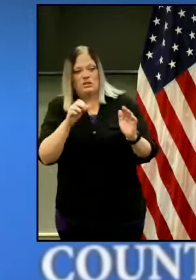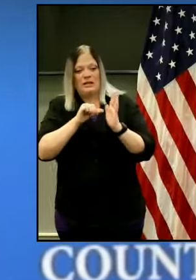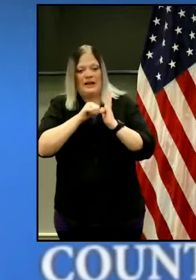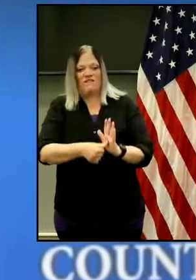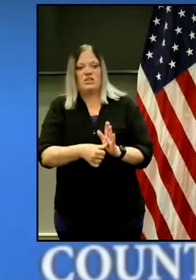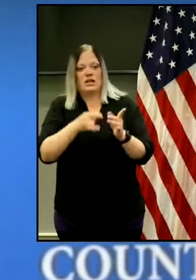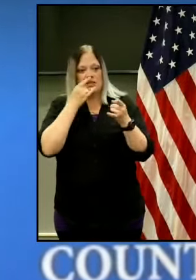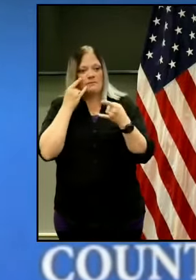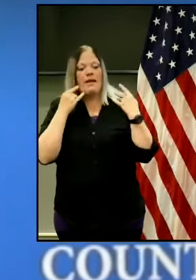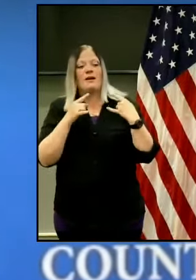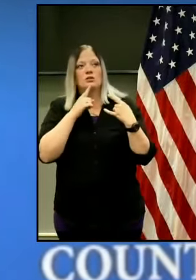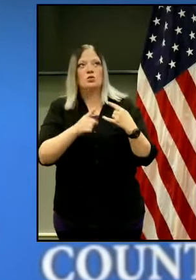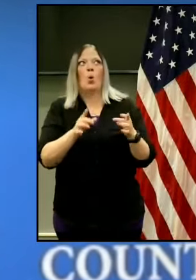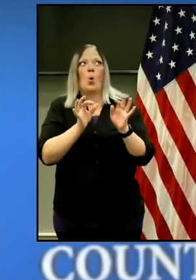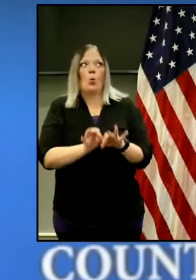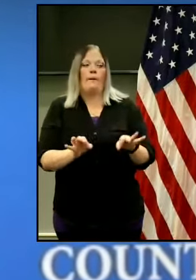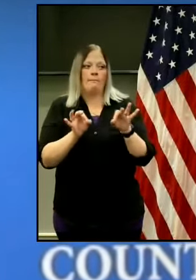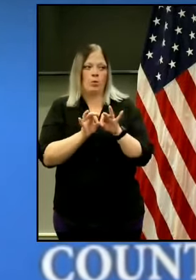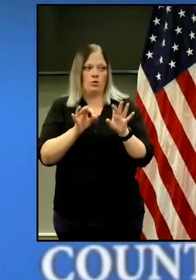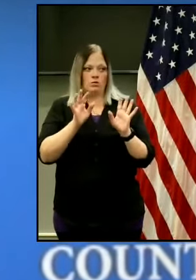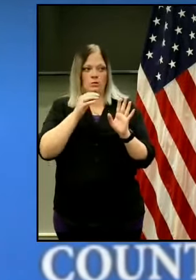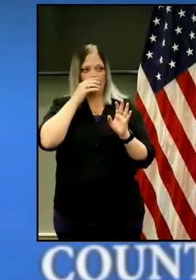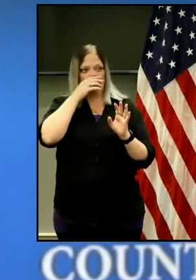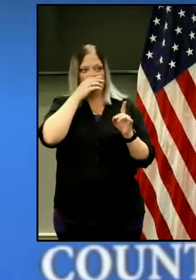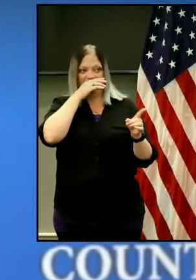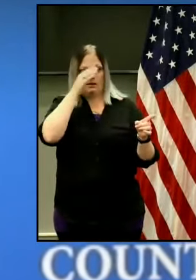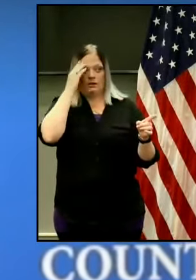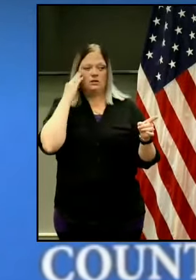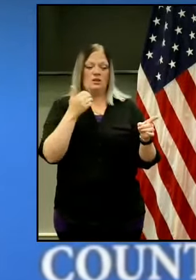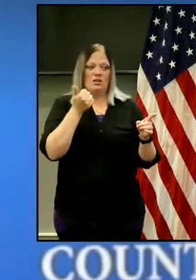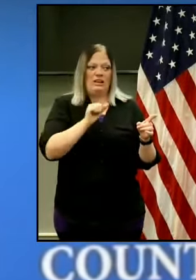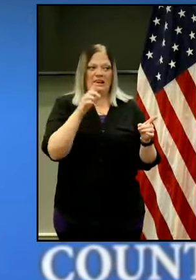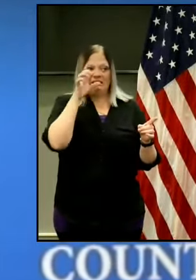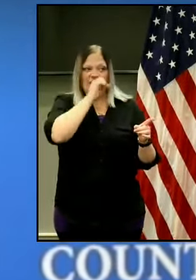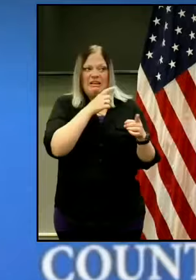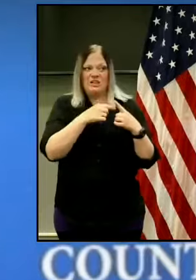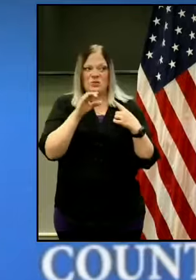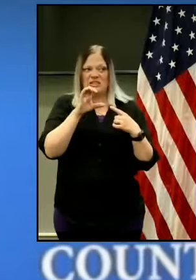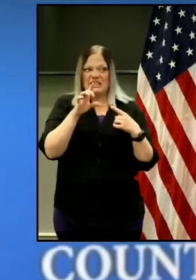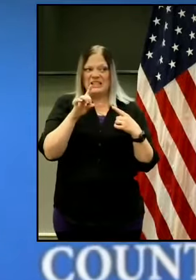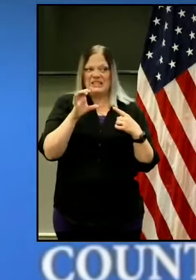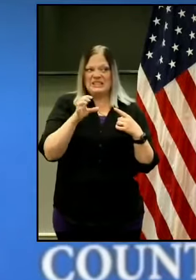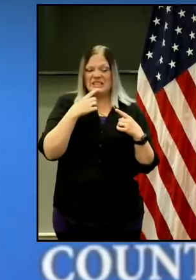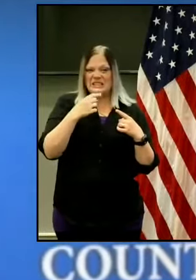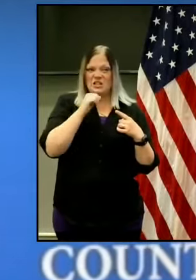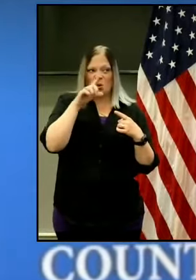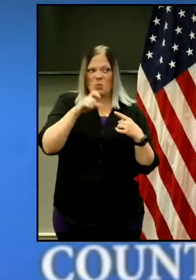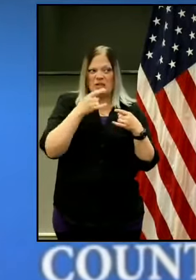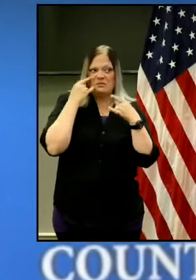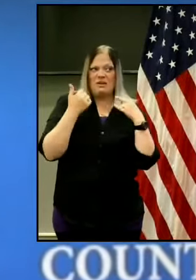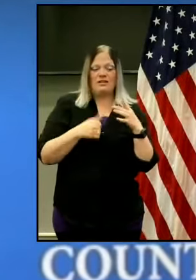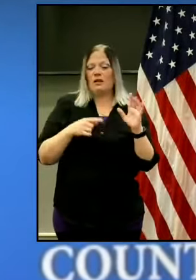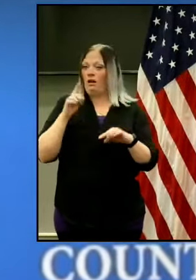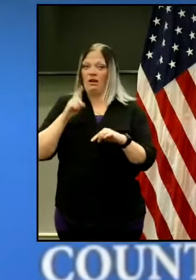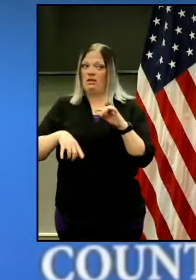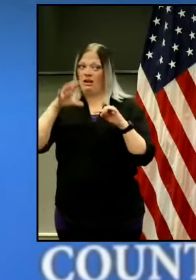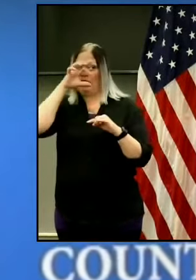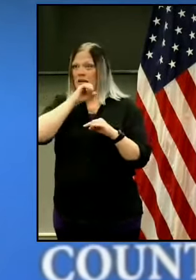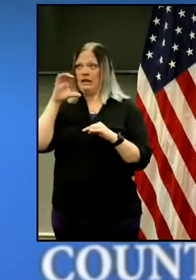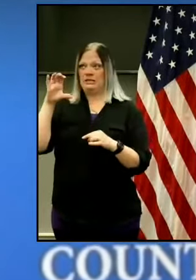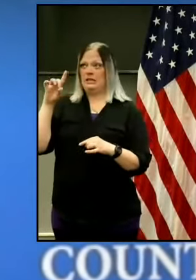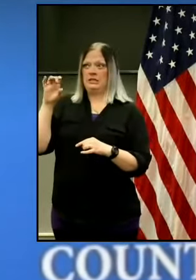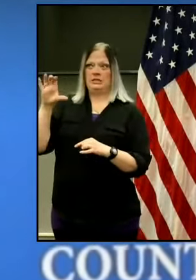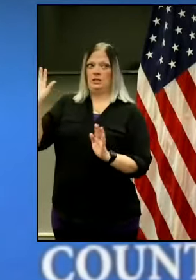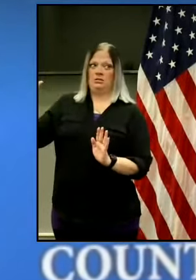emphasizing that masks are so important in that equation. Any guesses then when the CDC will say we don't need these anymore? I cannot guess what the CDC